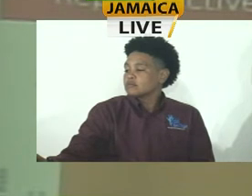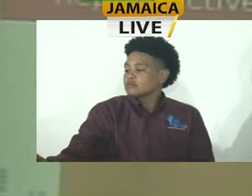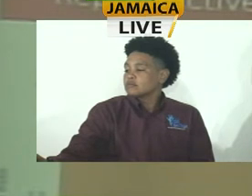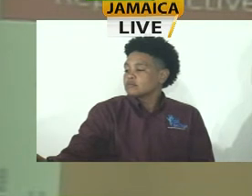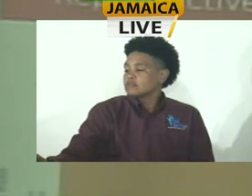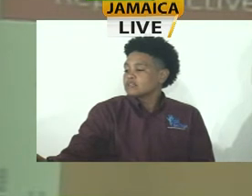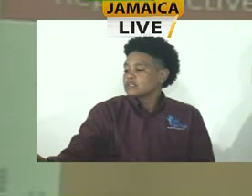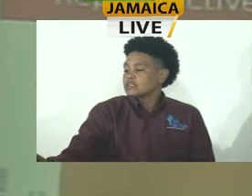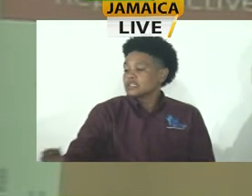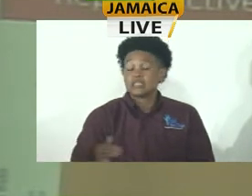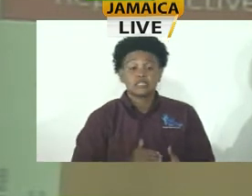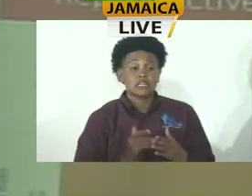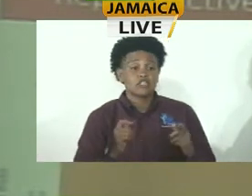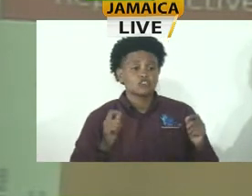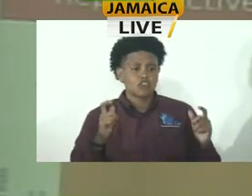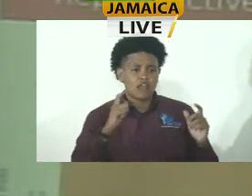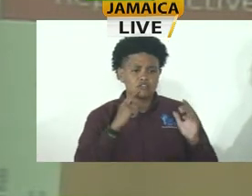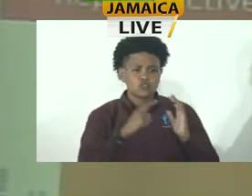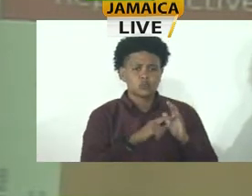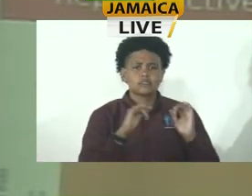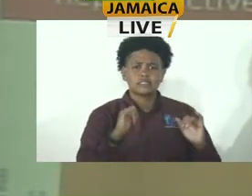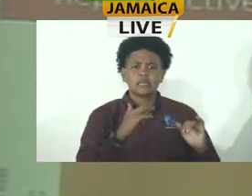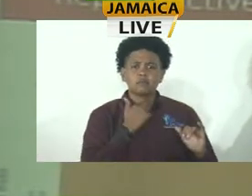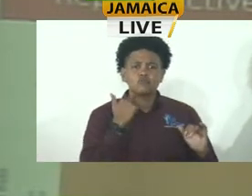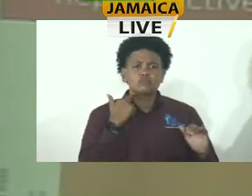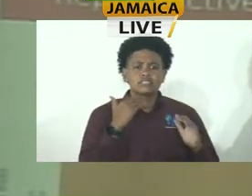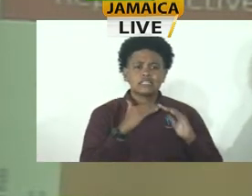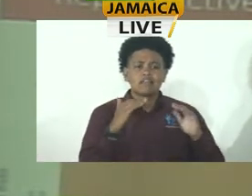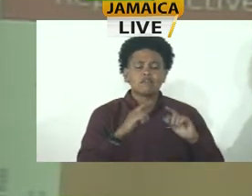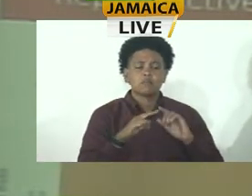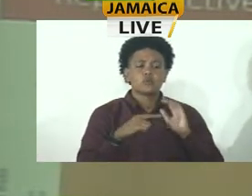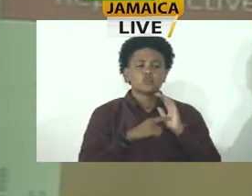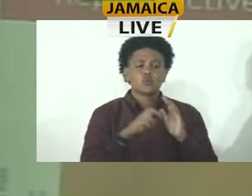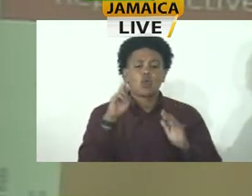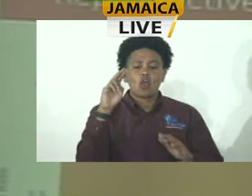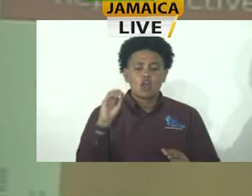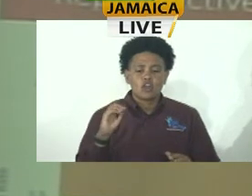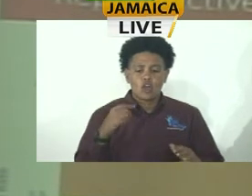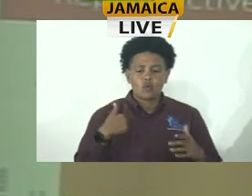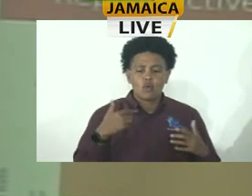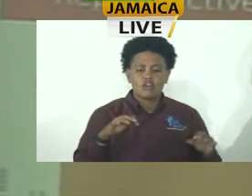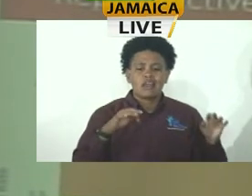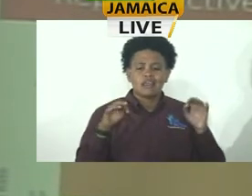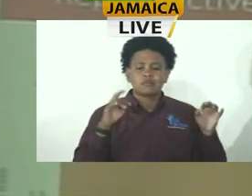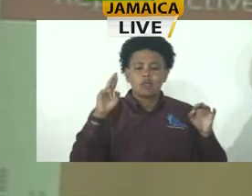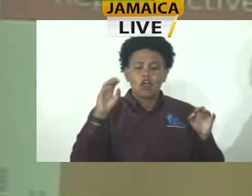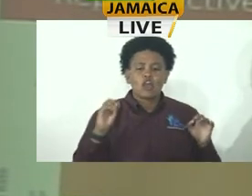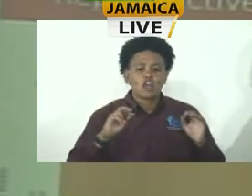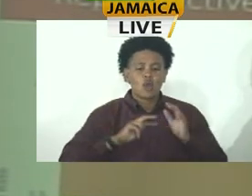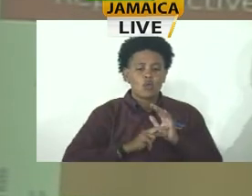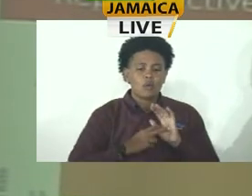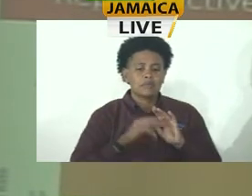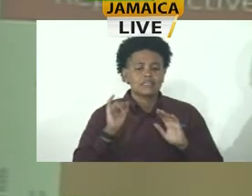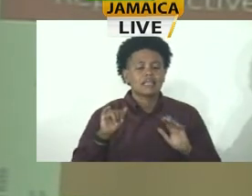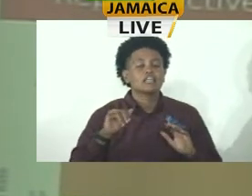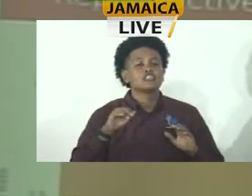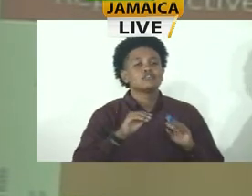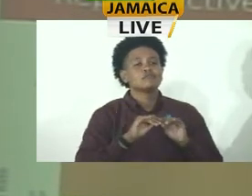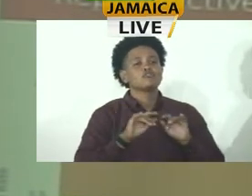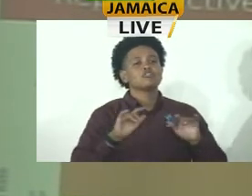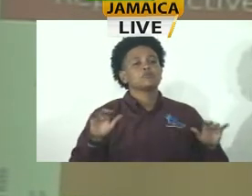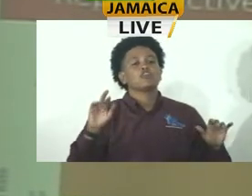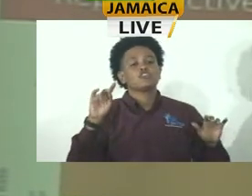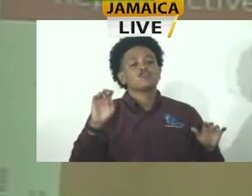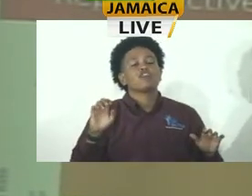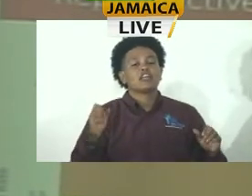but it shows they are not and we have gone through what they are not is that is the reproductive rate